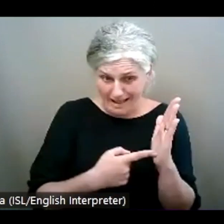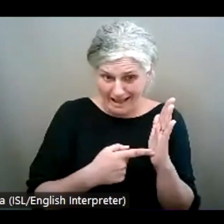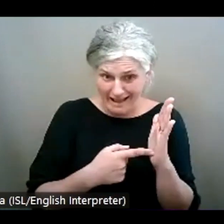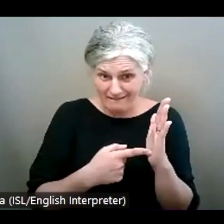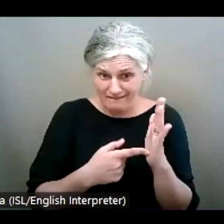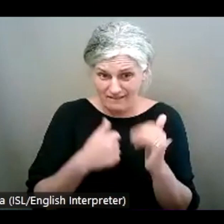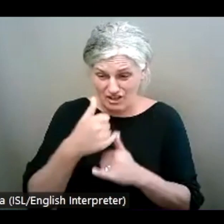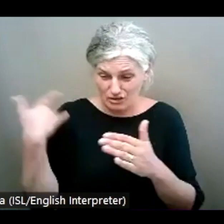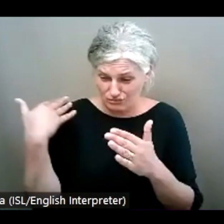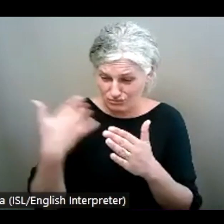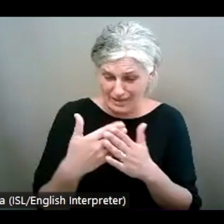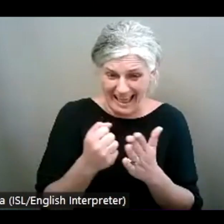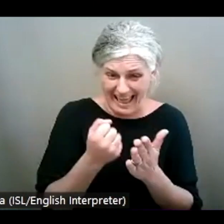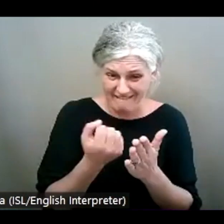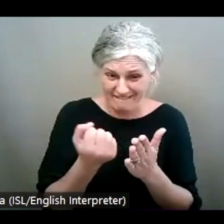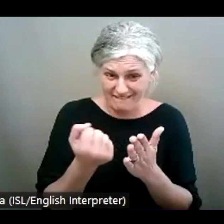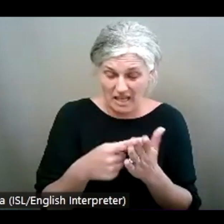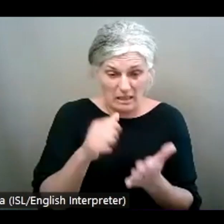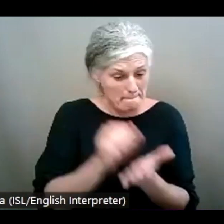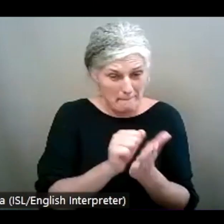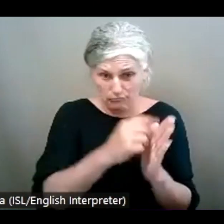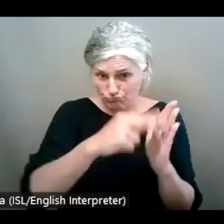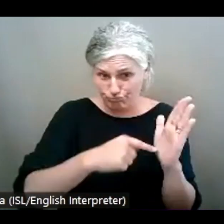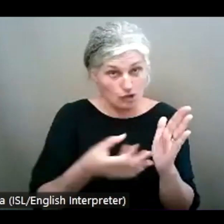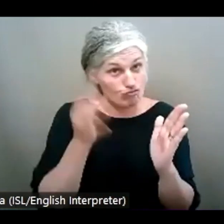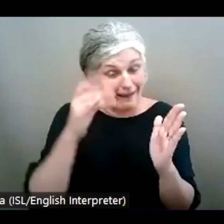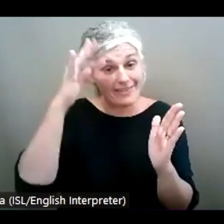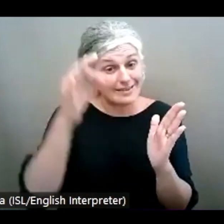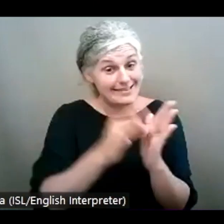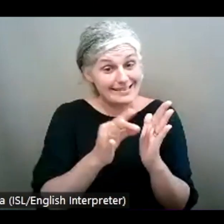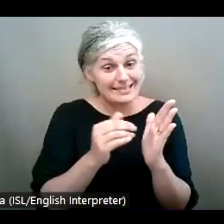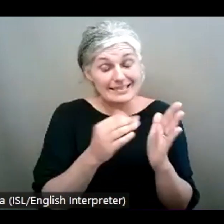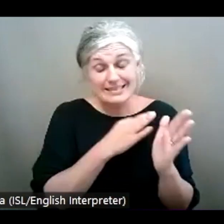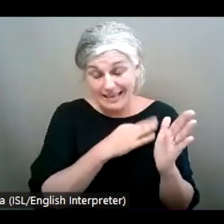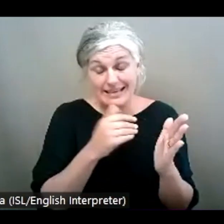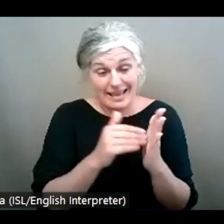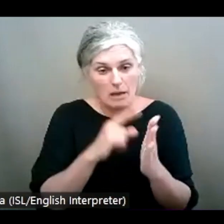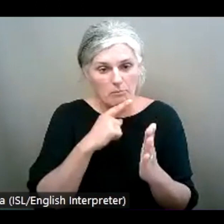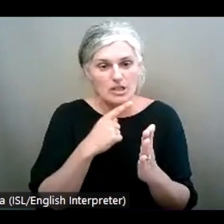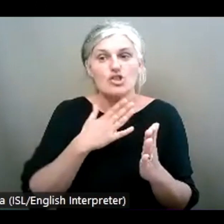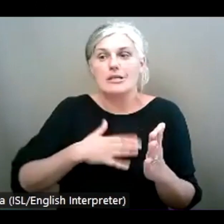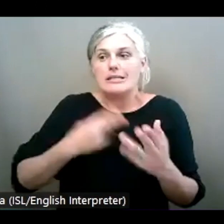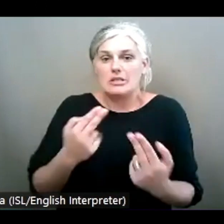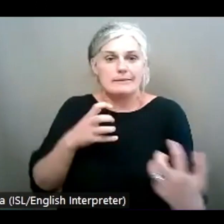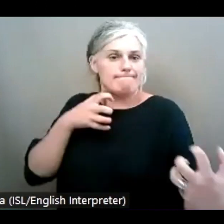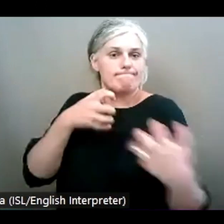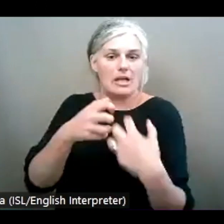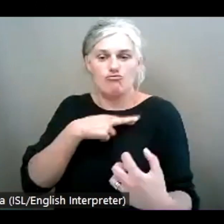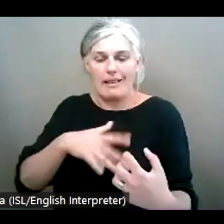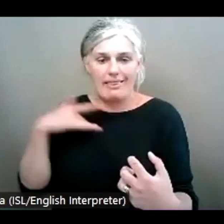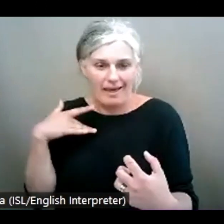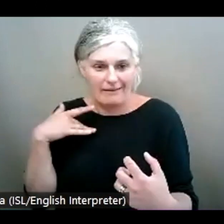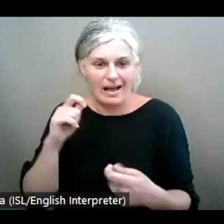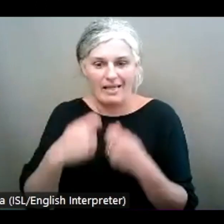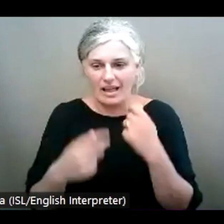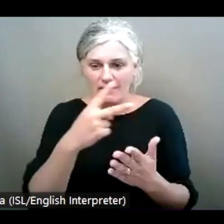country. You know, it's in paper, it's great in theory, but I mean, implement it and listen to us and value our lived